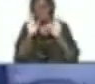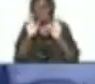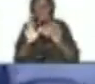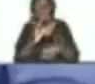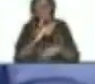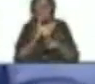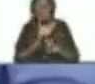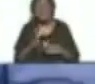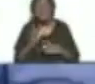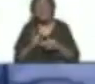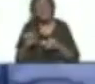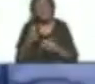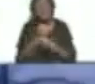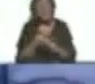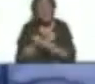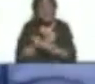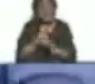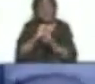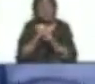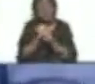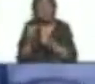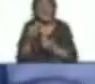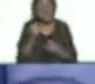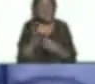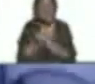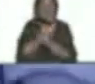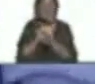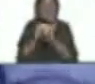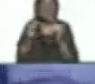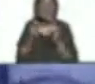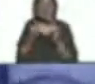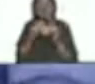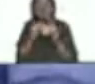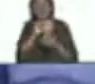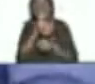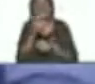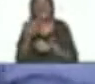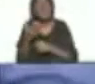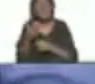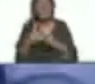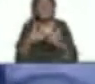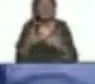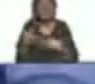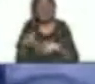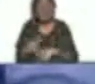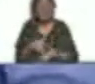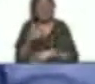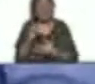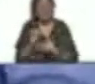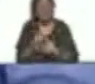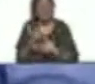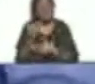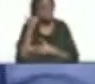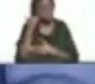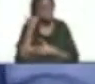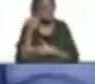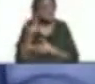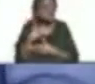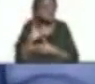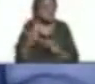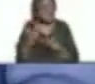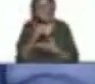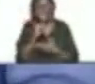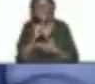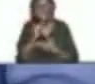loves sports. And he loved that more than anything. Even though he felt that, you know, I might not make it